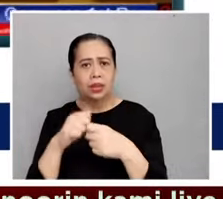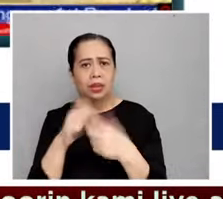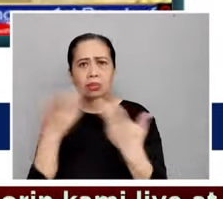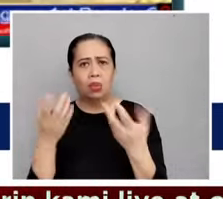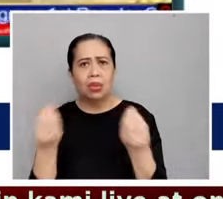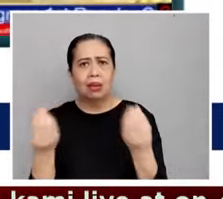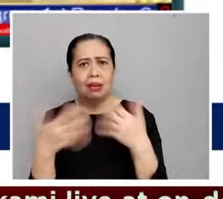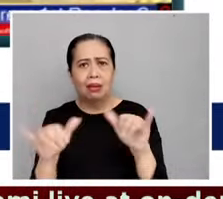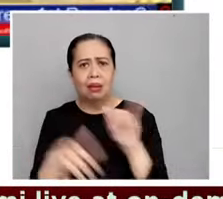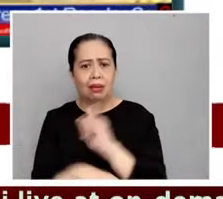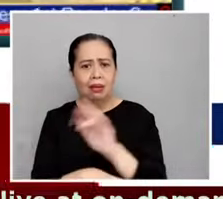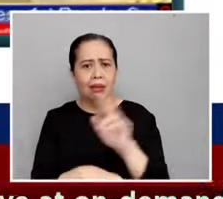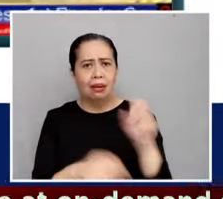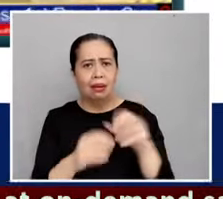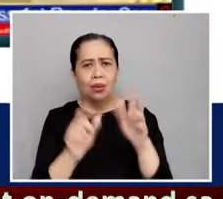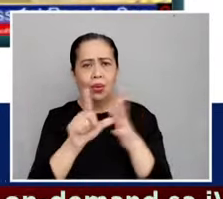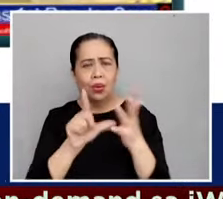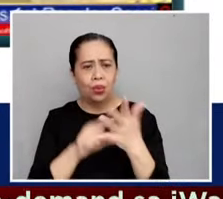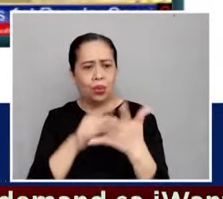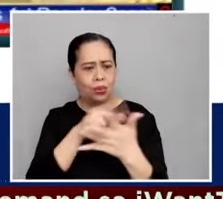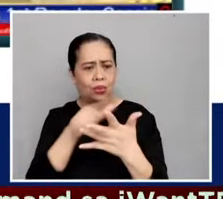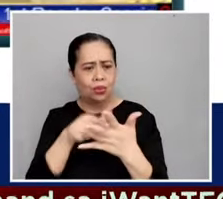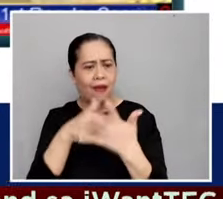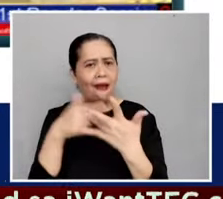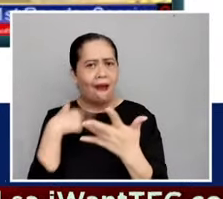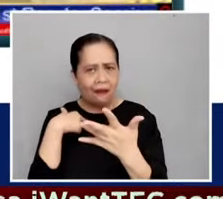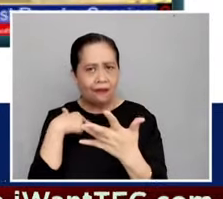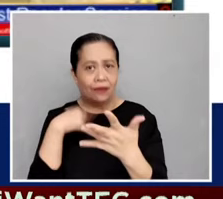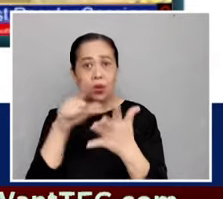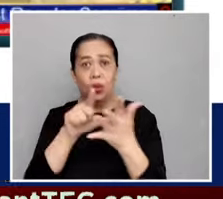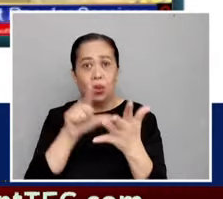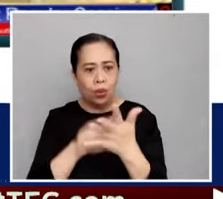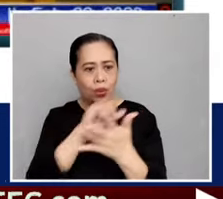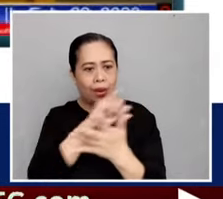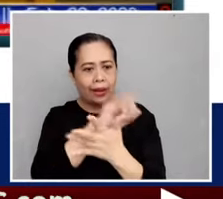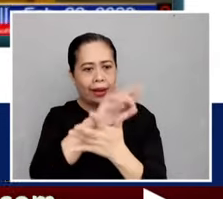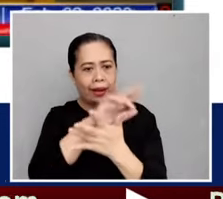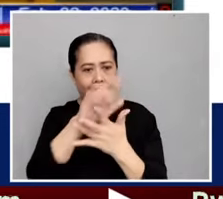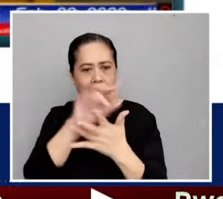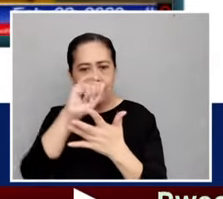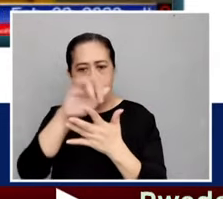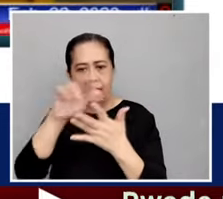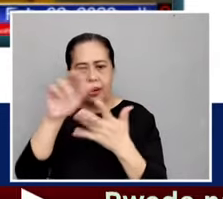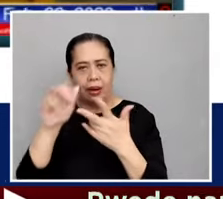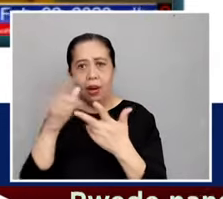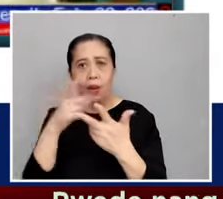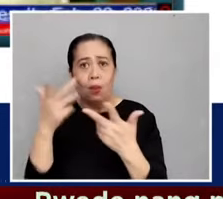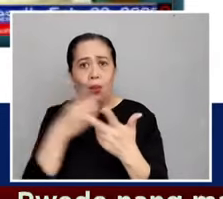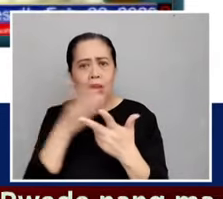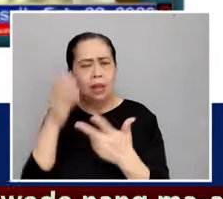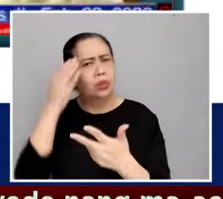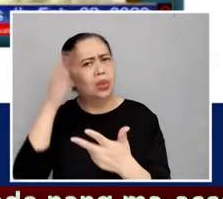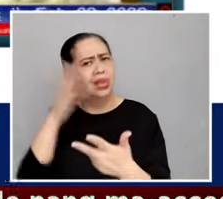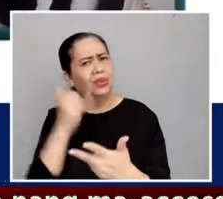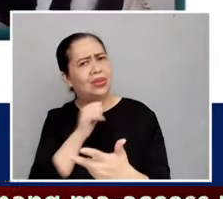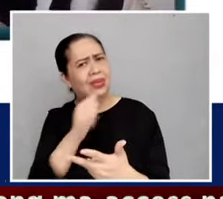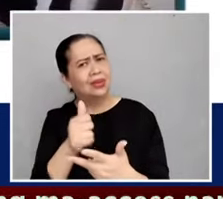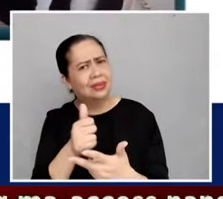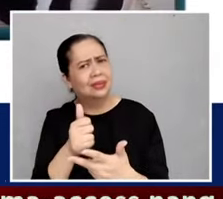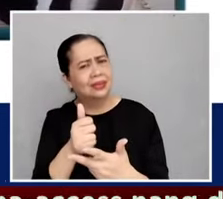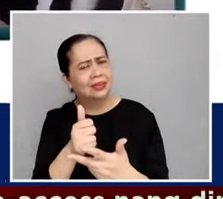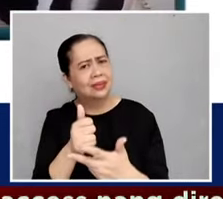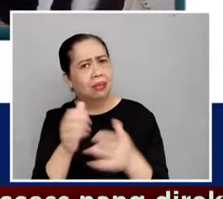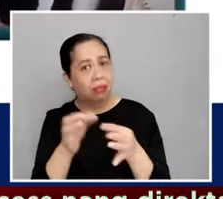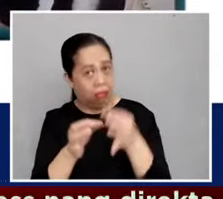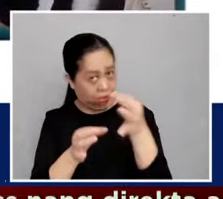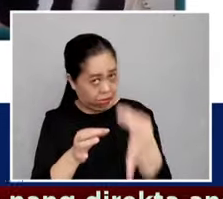pa nilalabas yung implementing rules and regulations, IRR, nitong batas. Hindi ko po alam bakit. Are they delaying